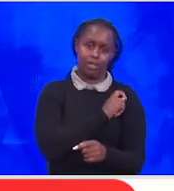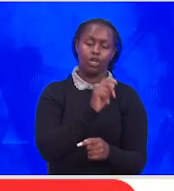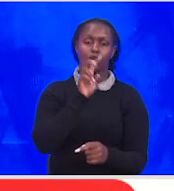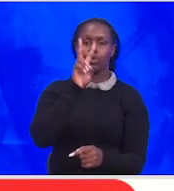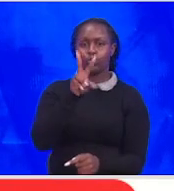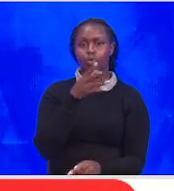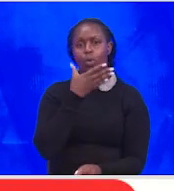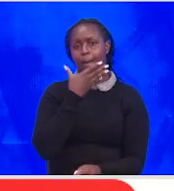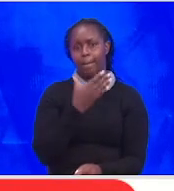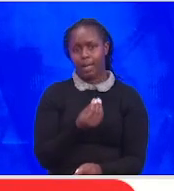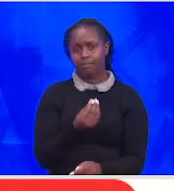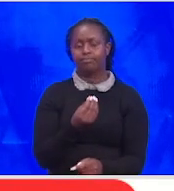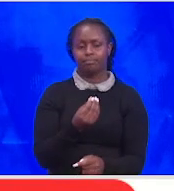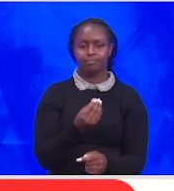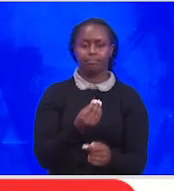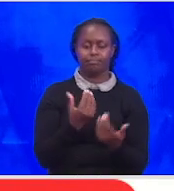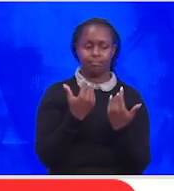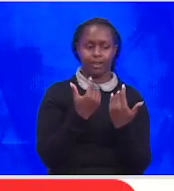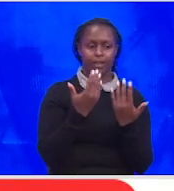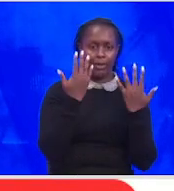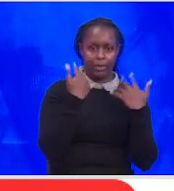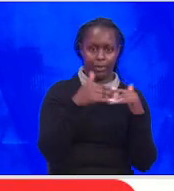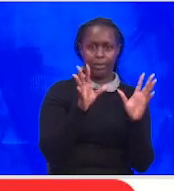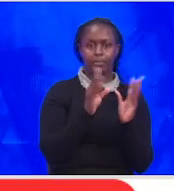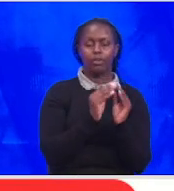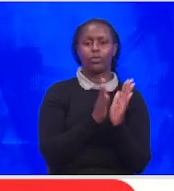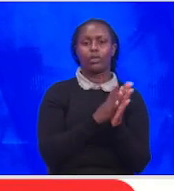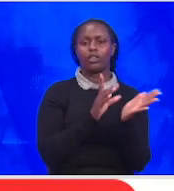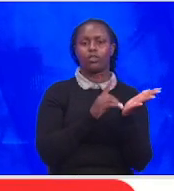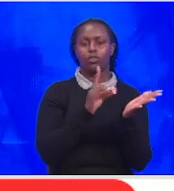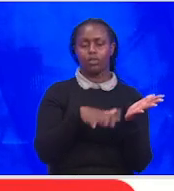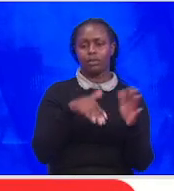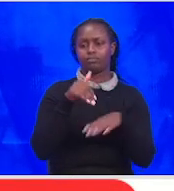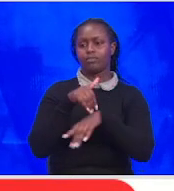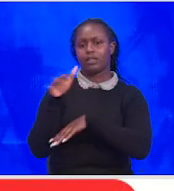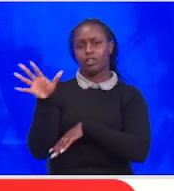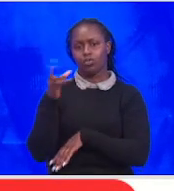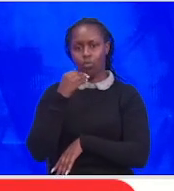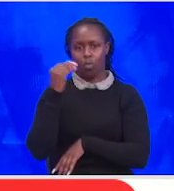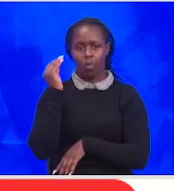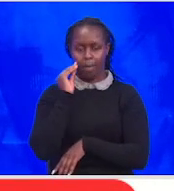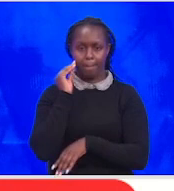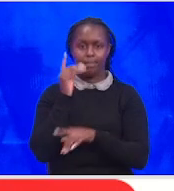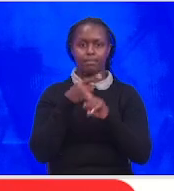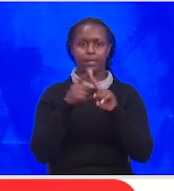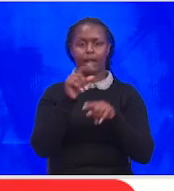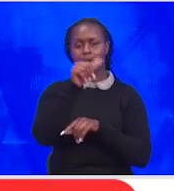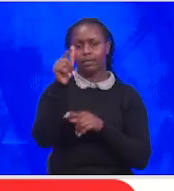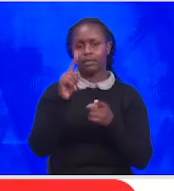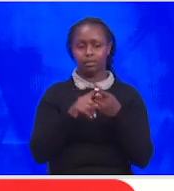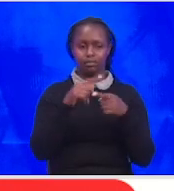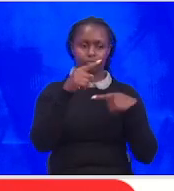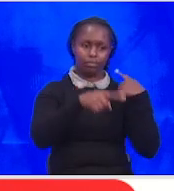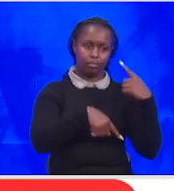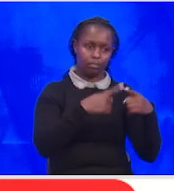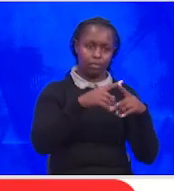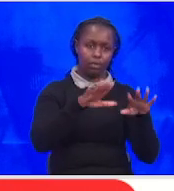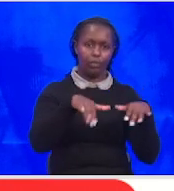been seen and discharged. They just had some soft tissue injuries, but they were stable enough to be released from the